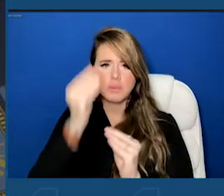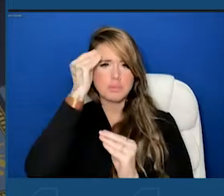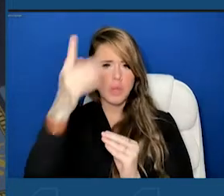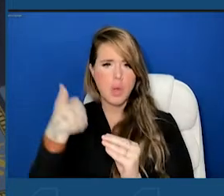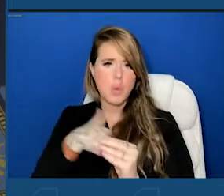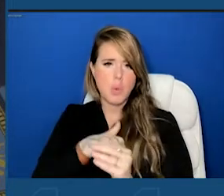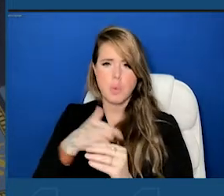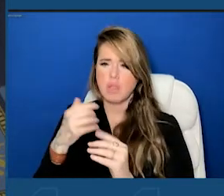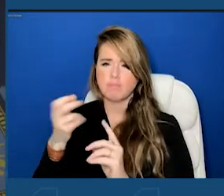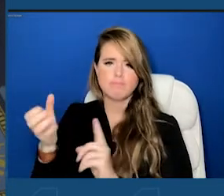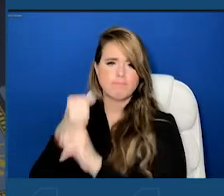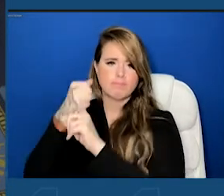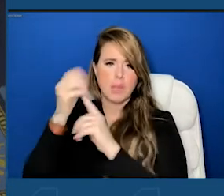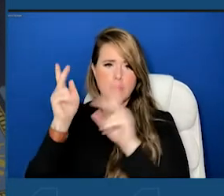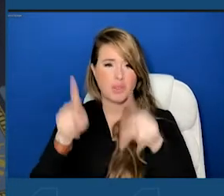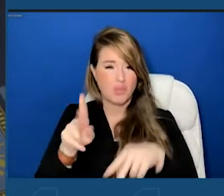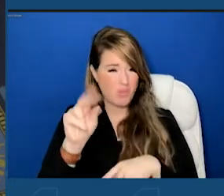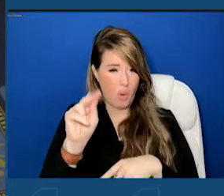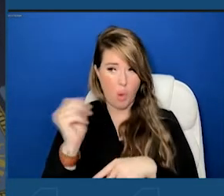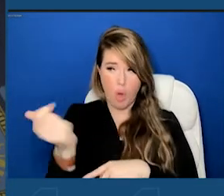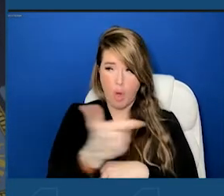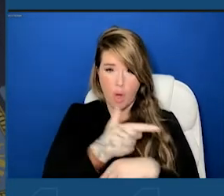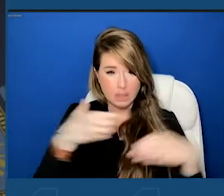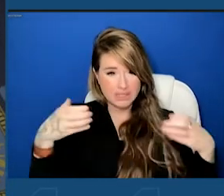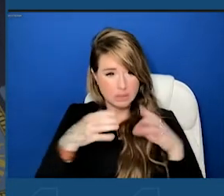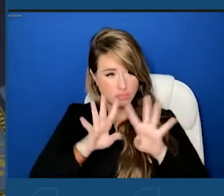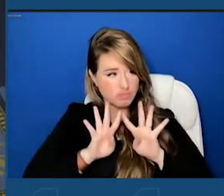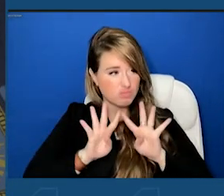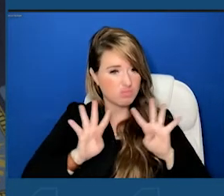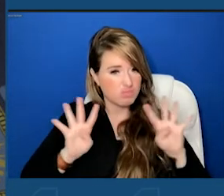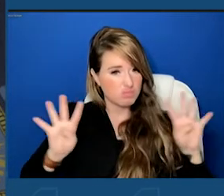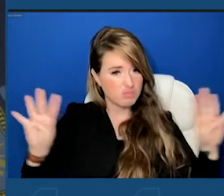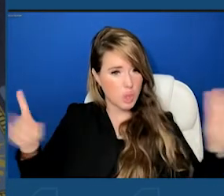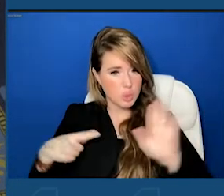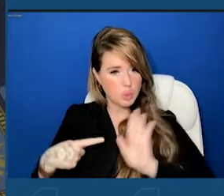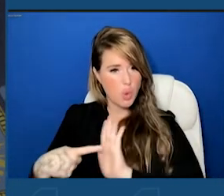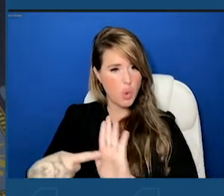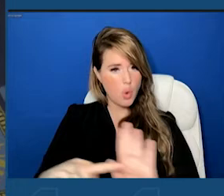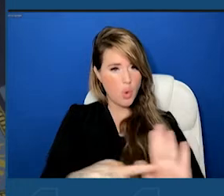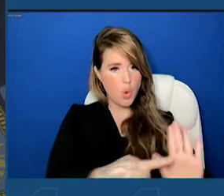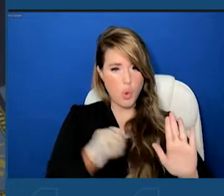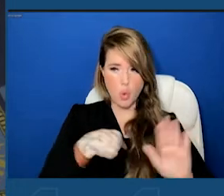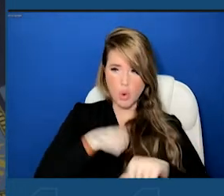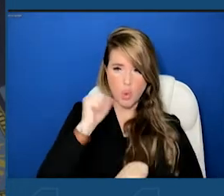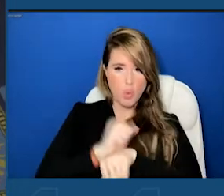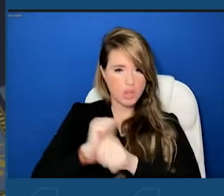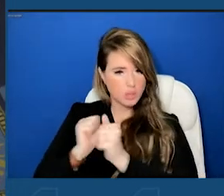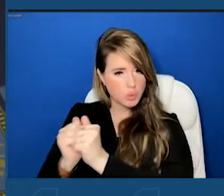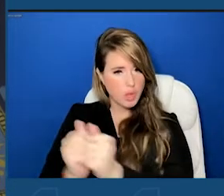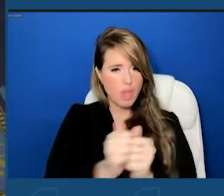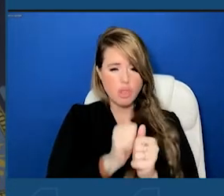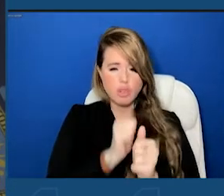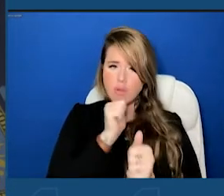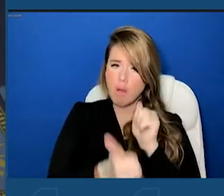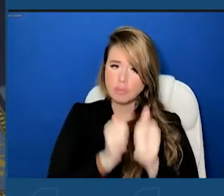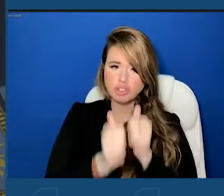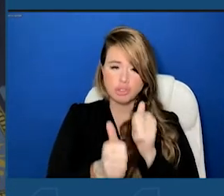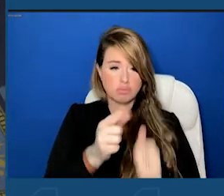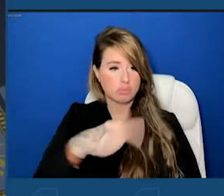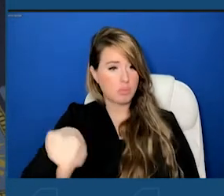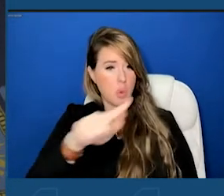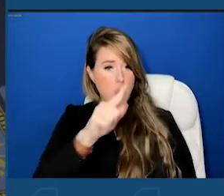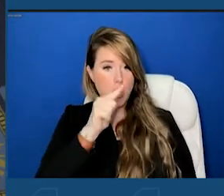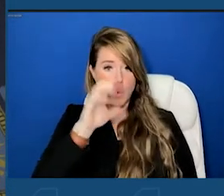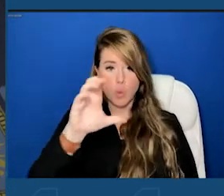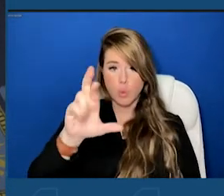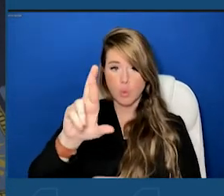shoulder, and that's a scary sight to the criminals. When they know you're coordinated, you're working together, and we're not in competition as has happened in years